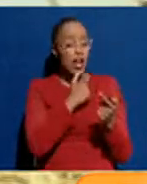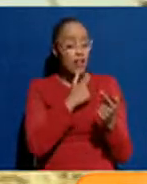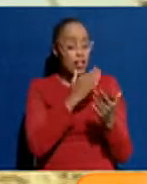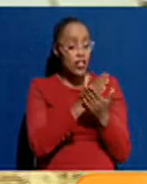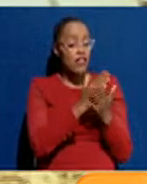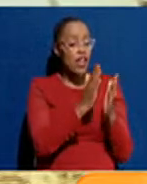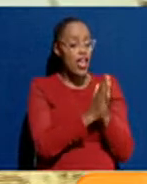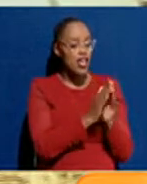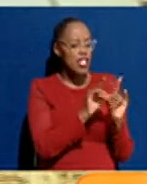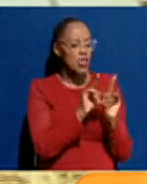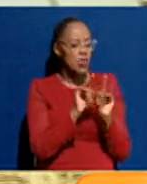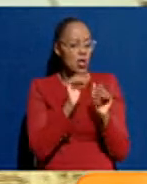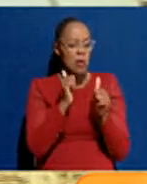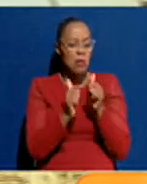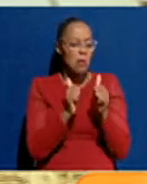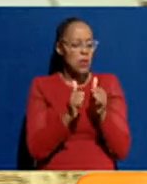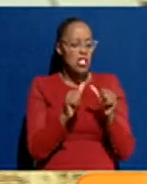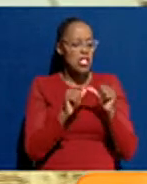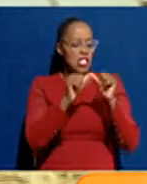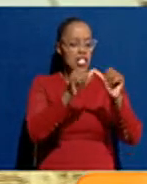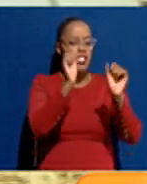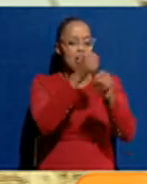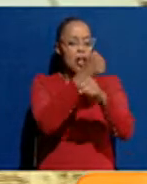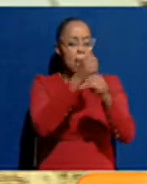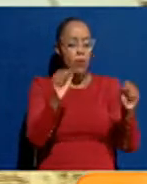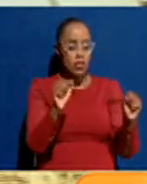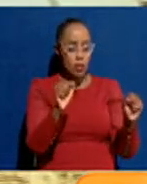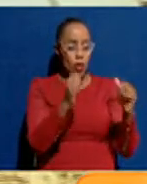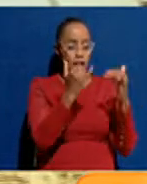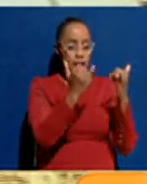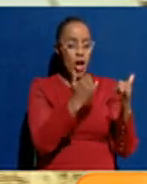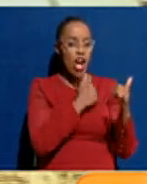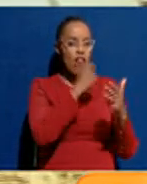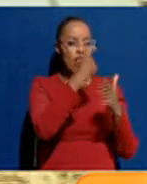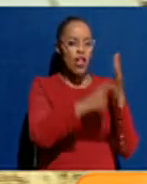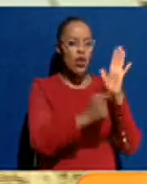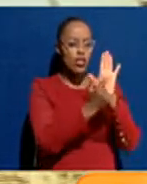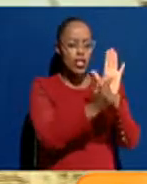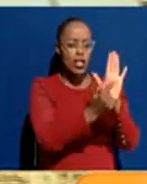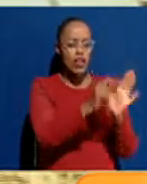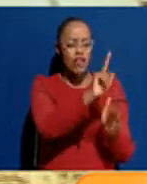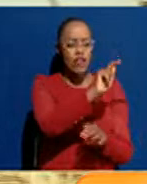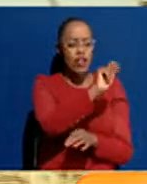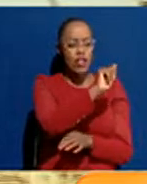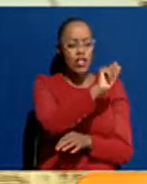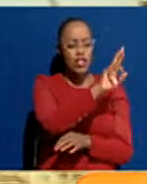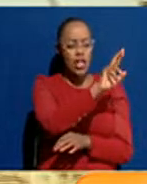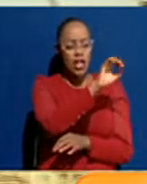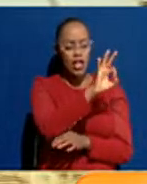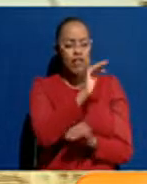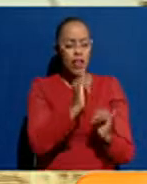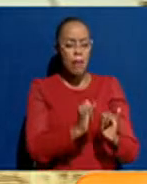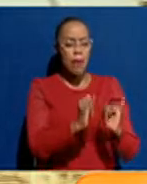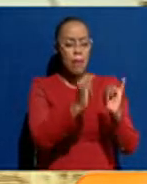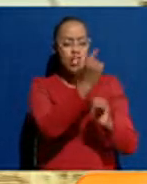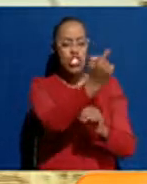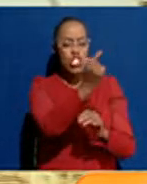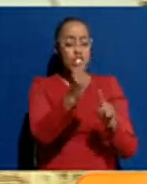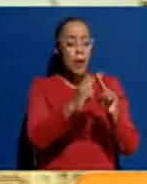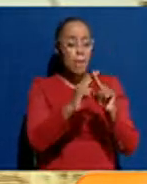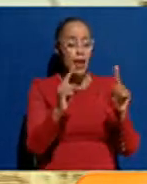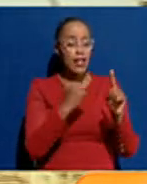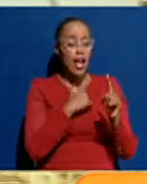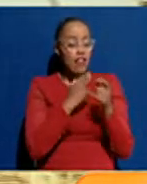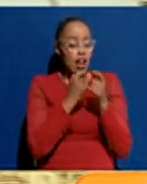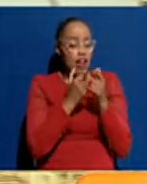And it could not really be sustained. Mm-hmm. So we had now a cost reflective tariff implemented in April. But there are still a